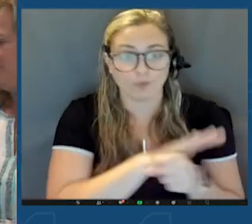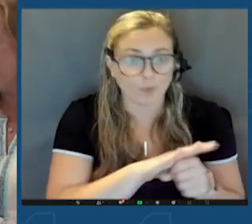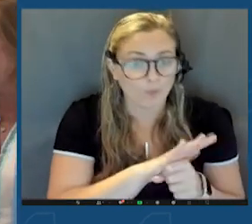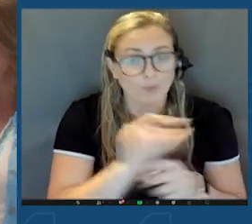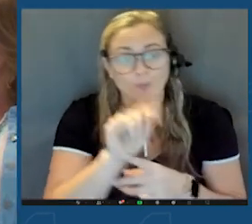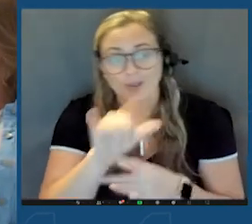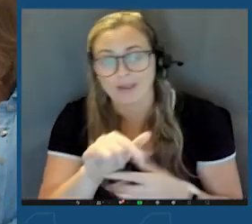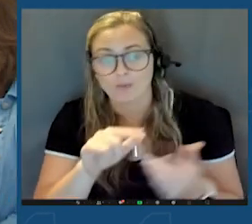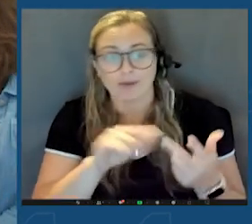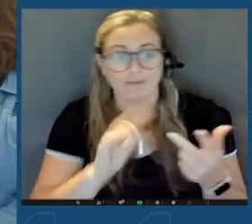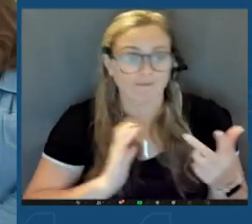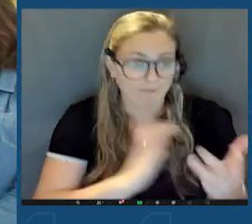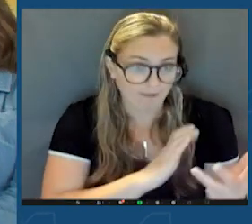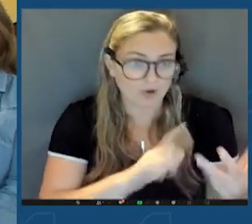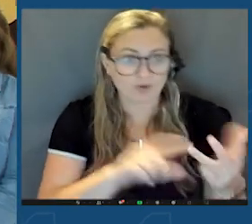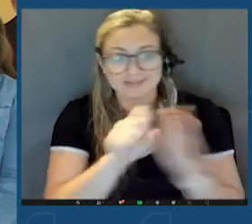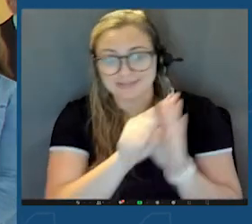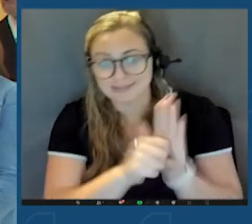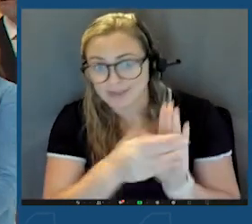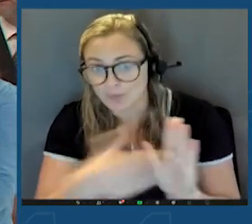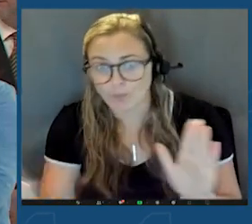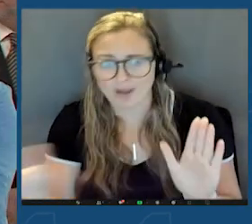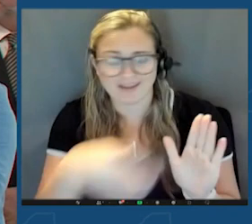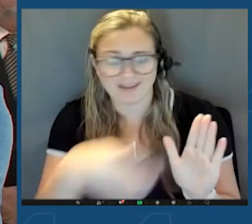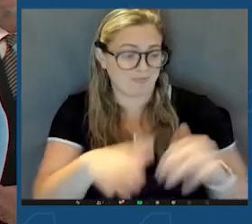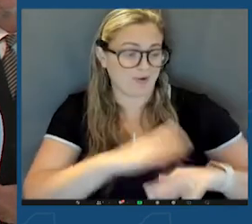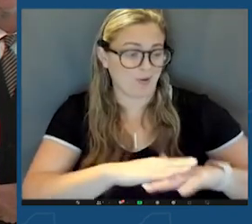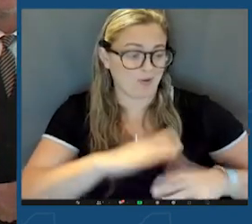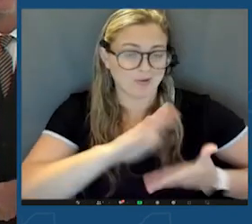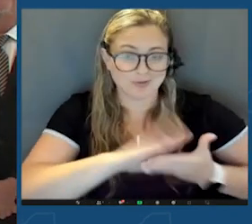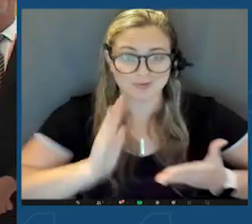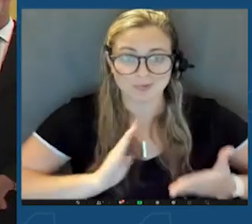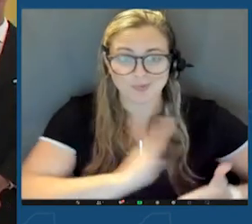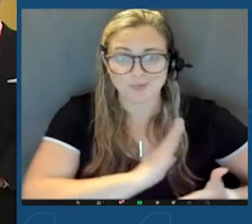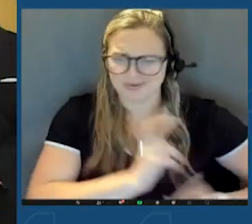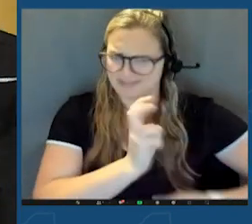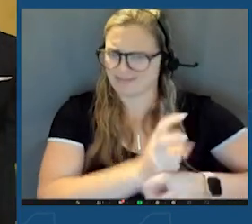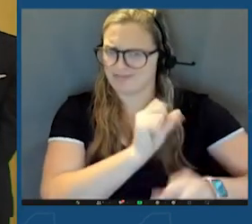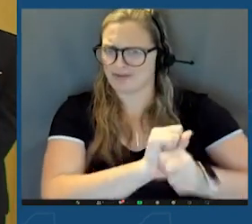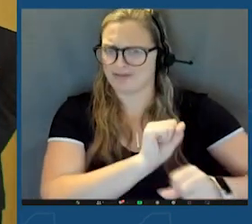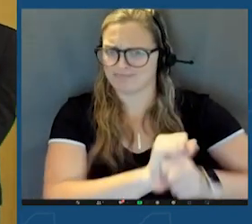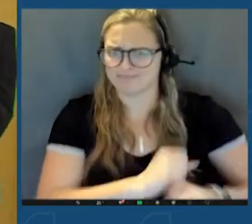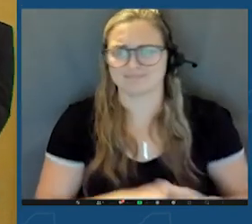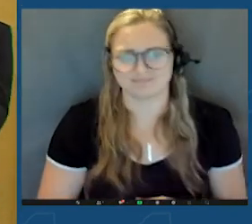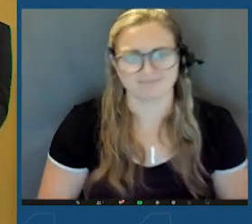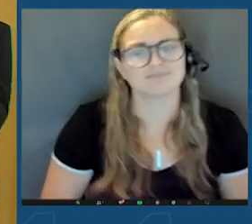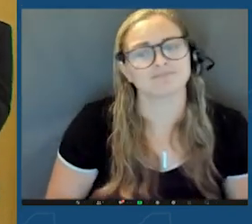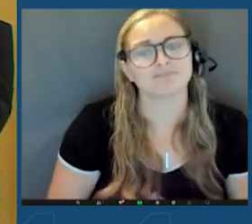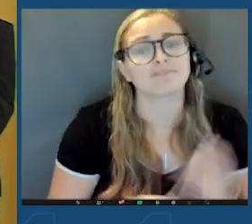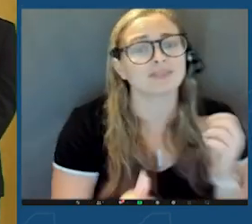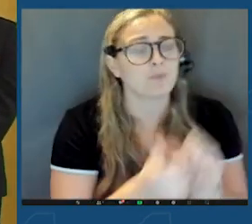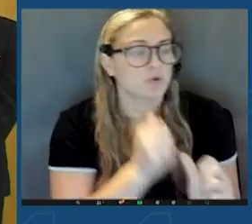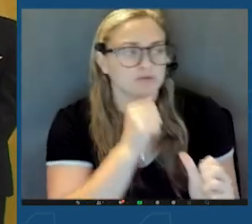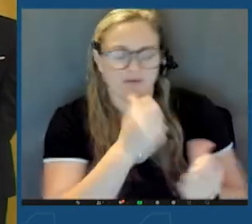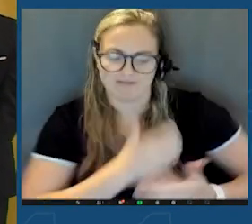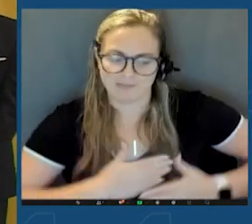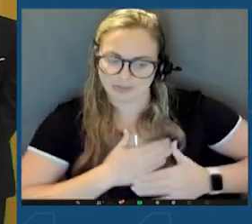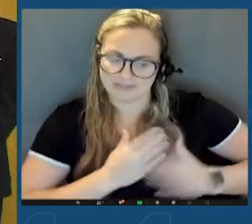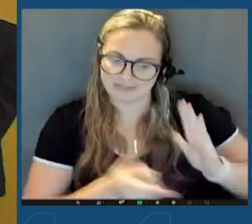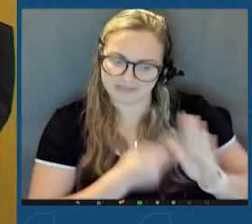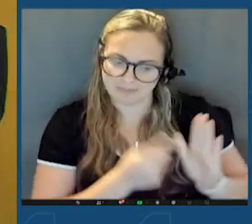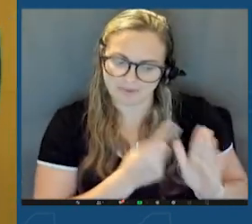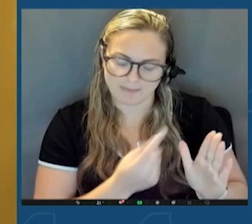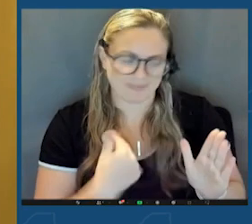Congress, statewide. I've never been on a school board. I think that is probably the toughest job, the most unappreciated sometimes, but not by